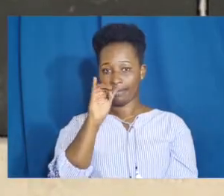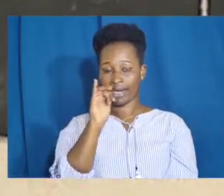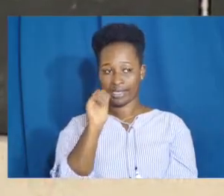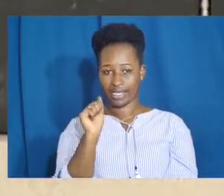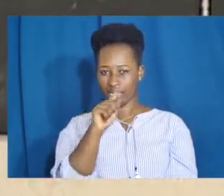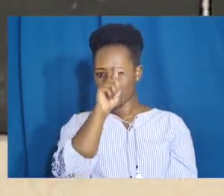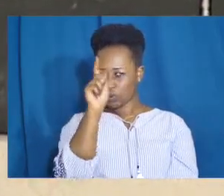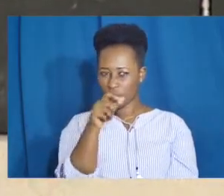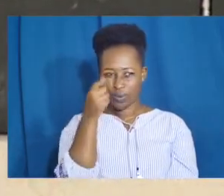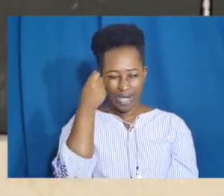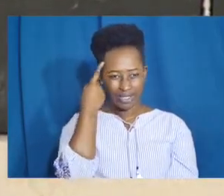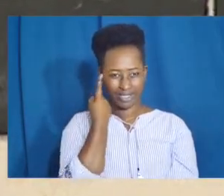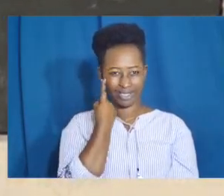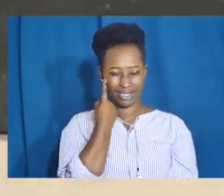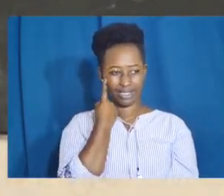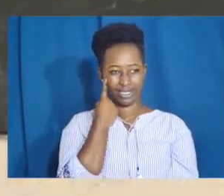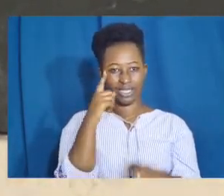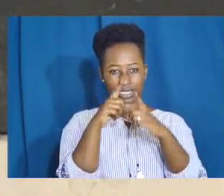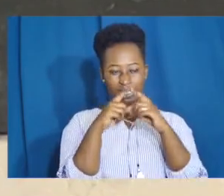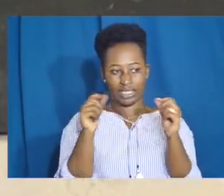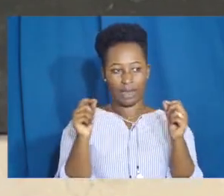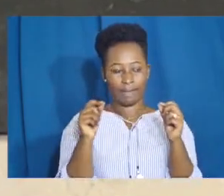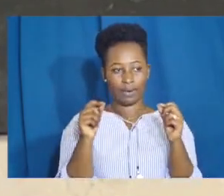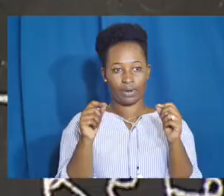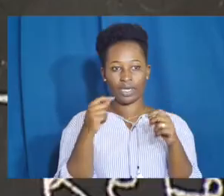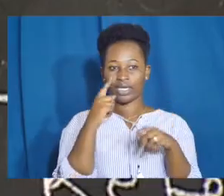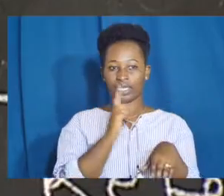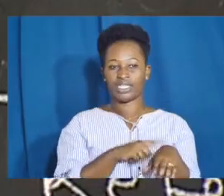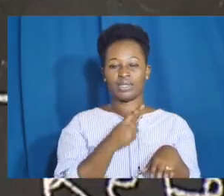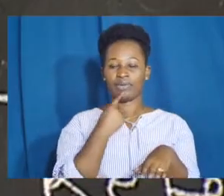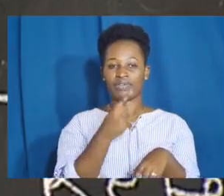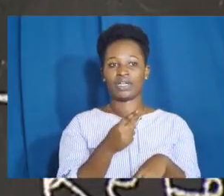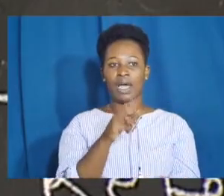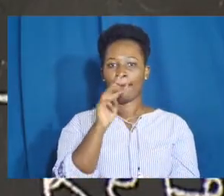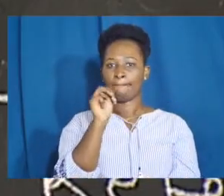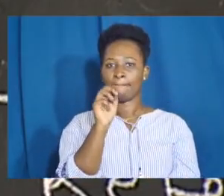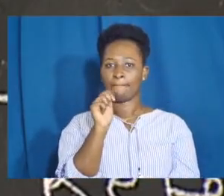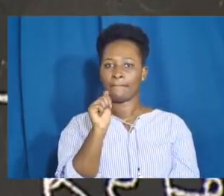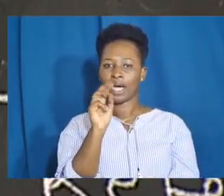Do you understand what it means when they talk about mammals?